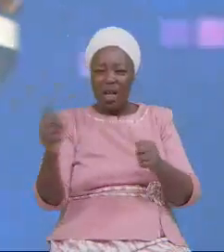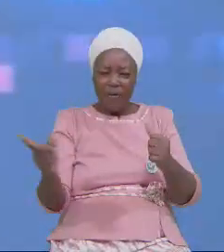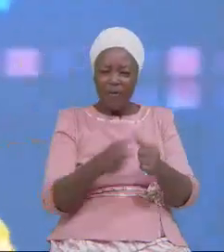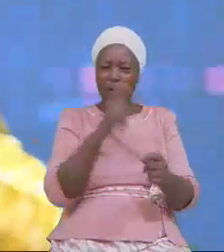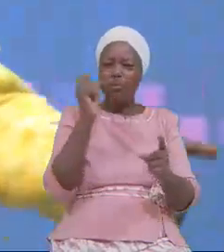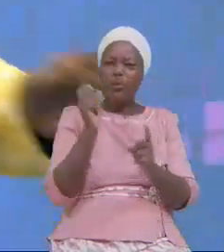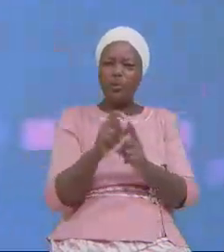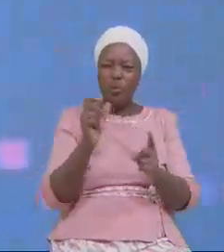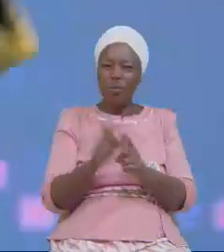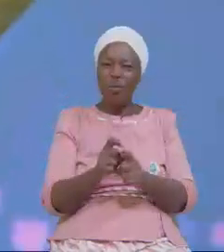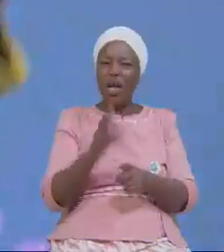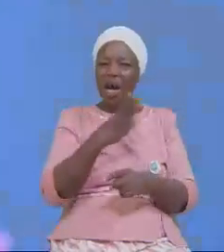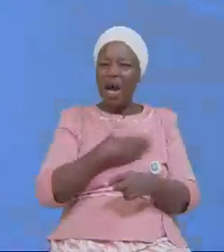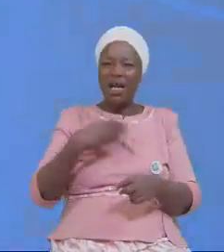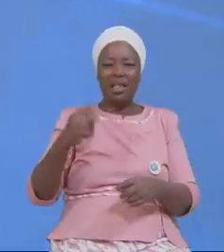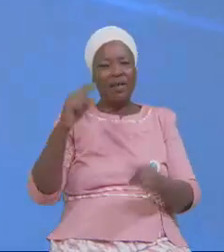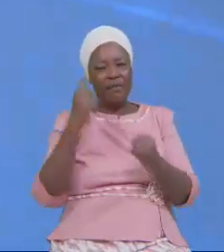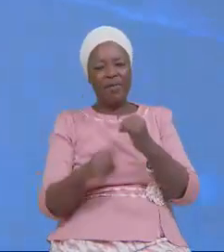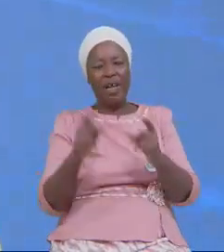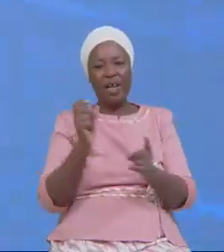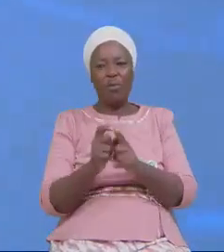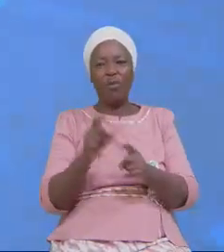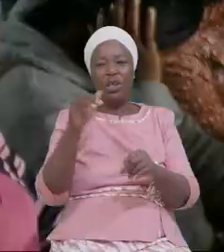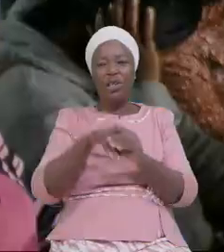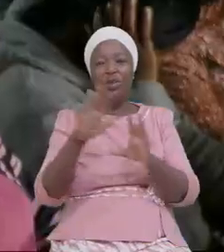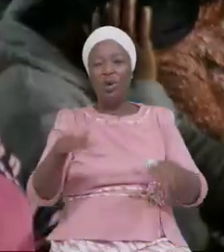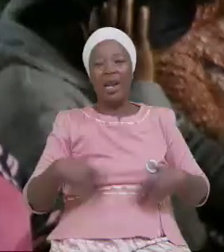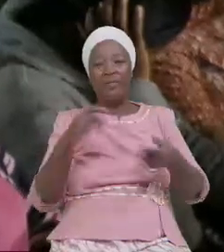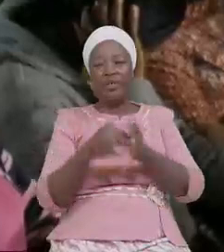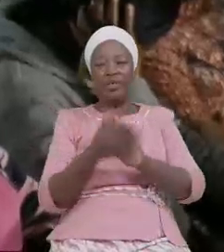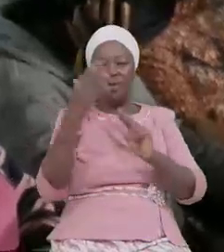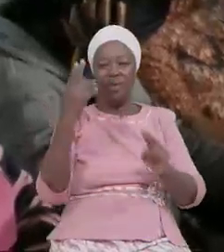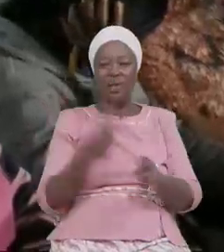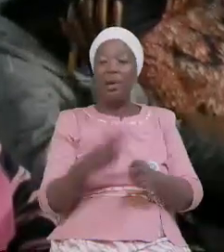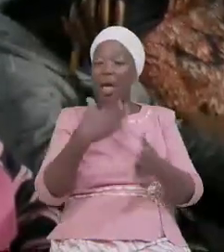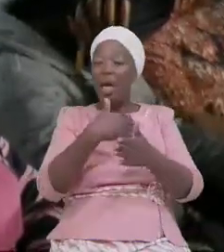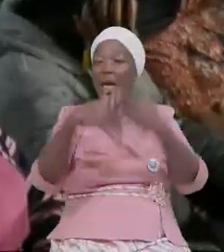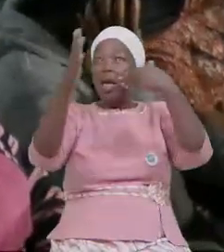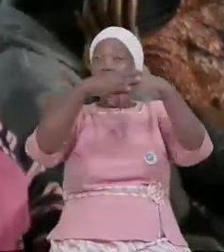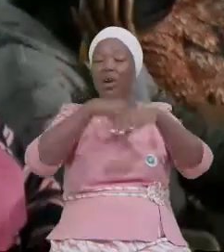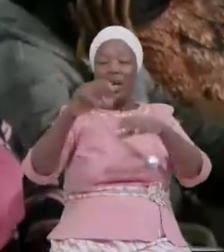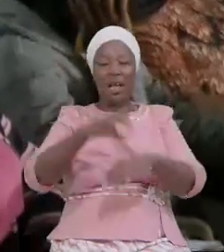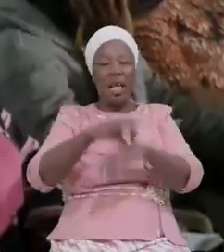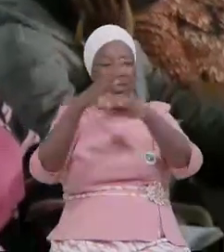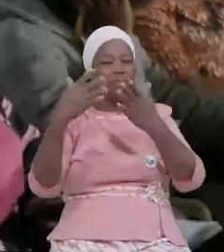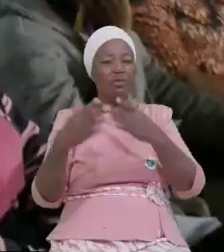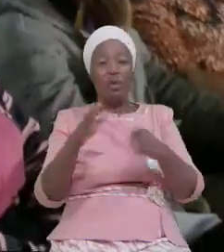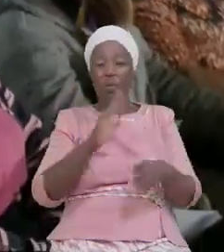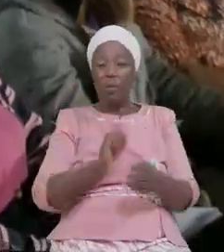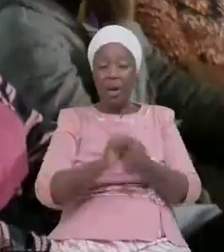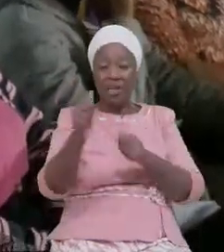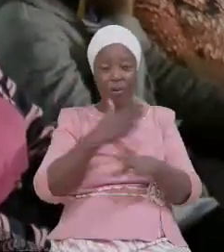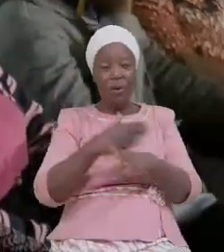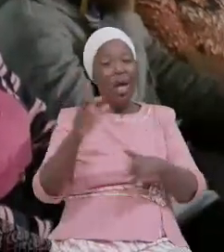word, the final word in your life. Heaven and earth shall pass away, but